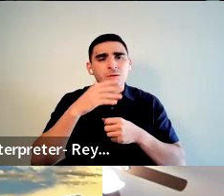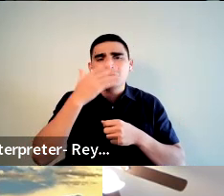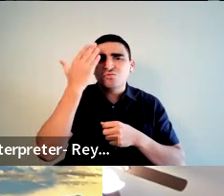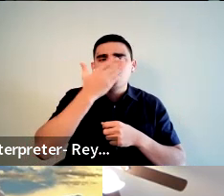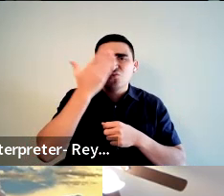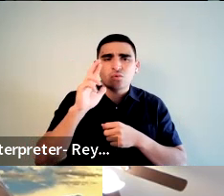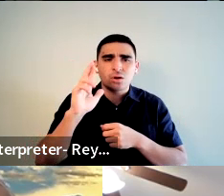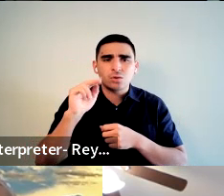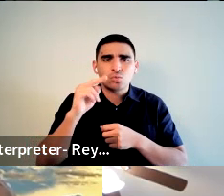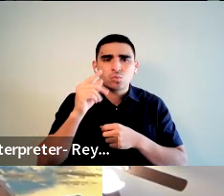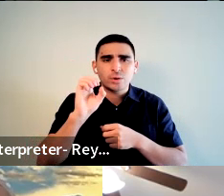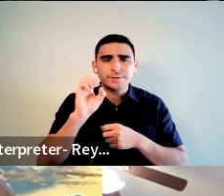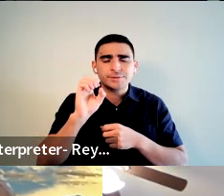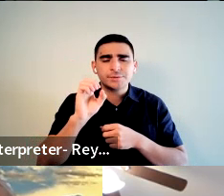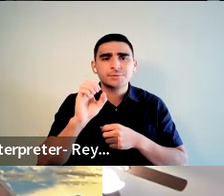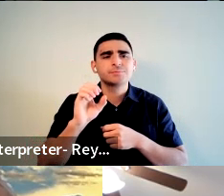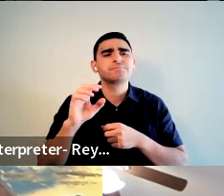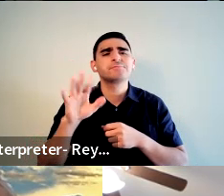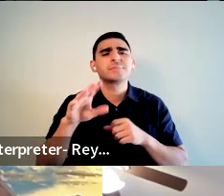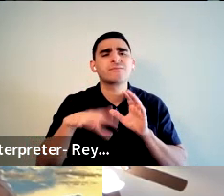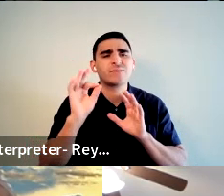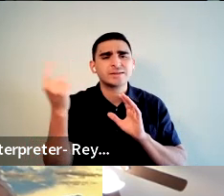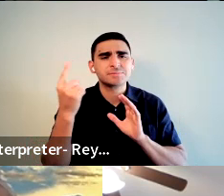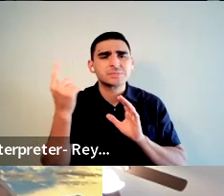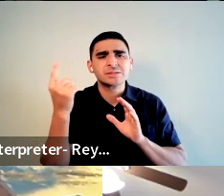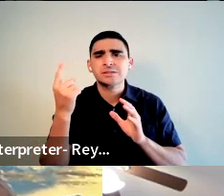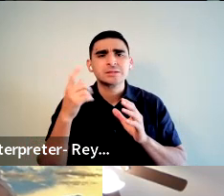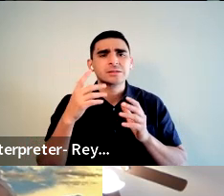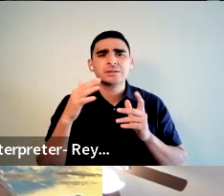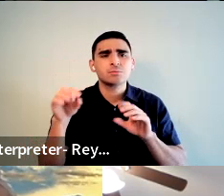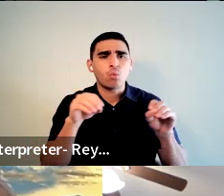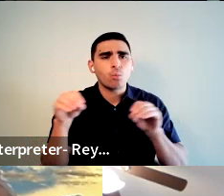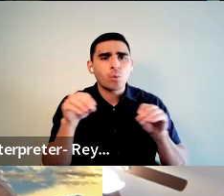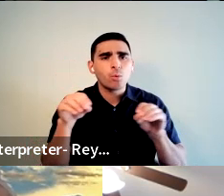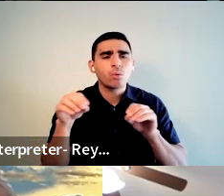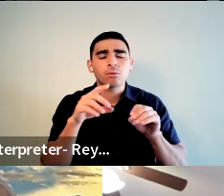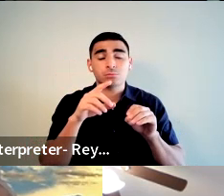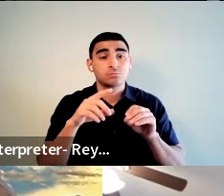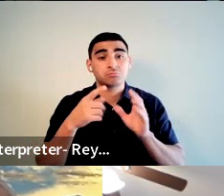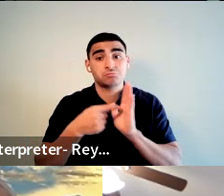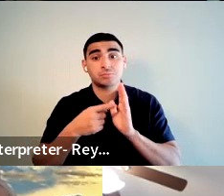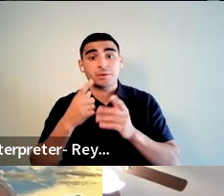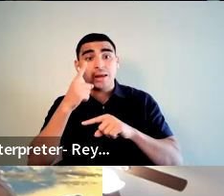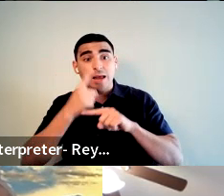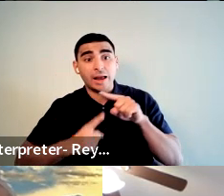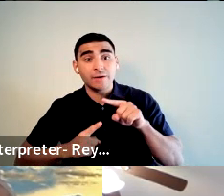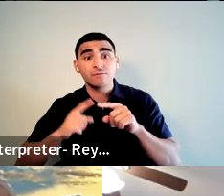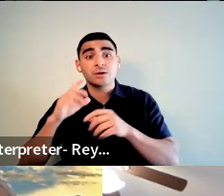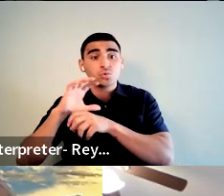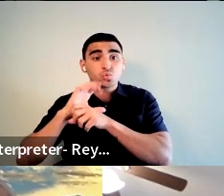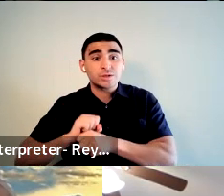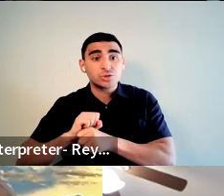that could be mobile, utilizing, like Katrina said, a combination of traditional therapies